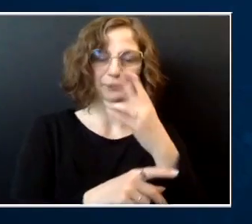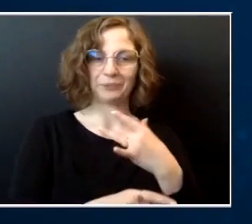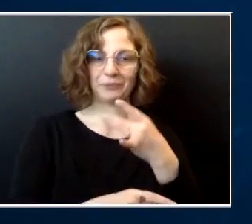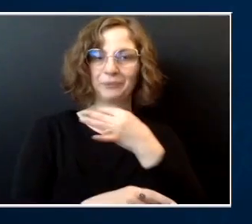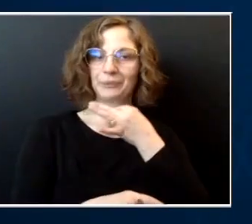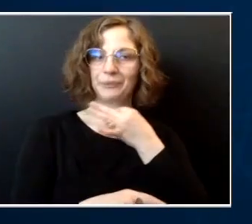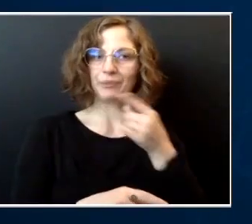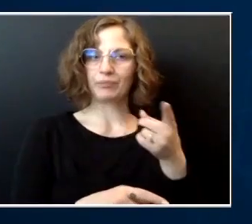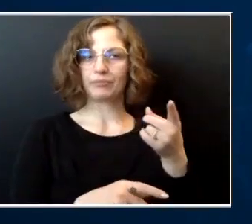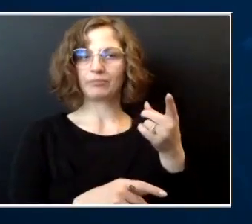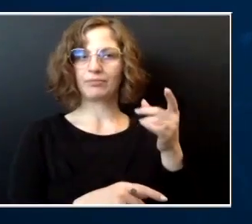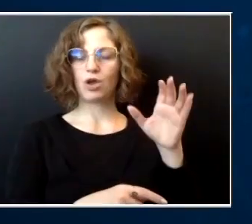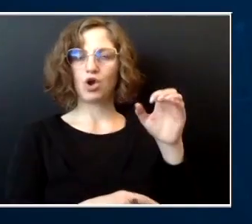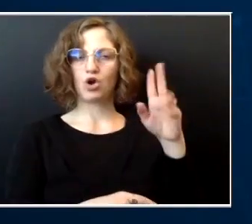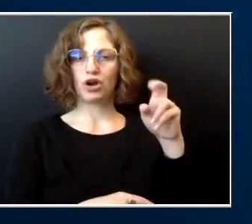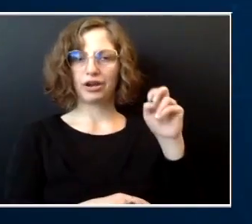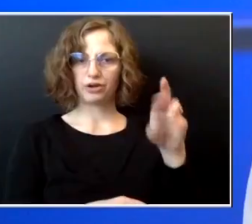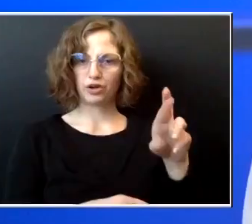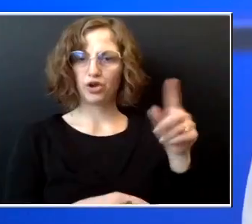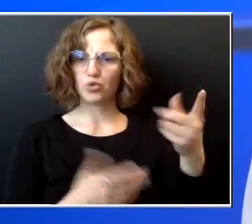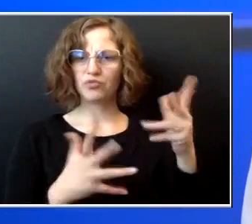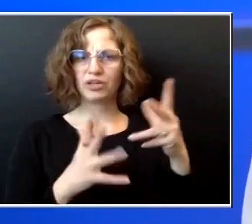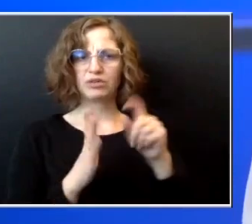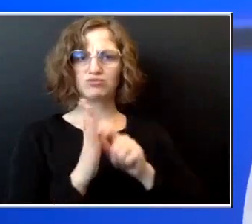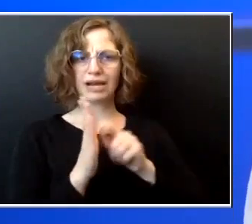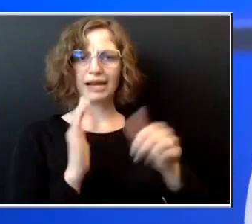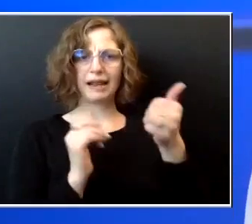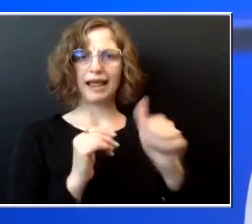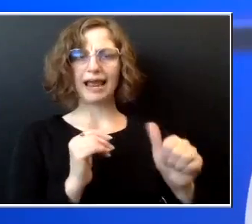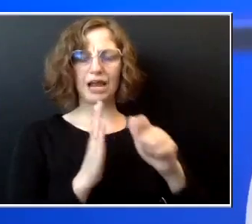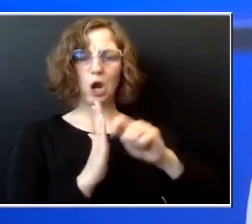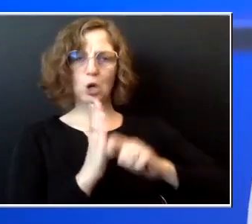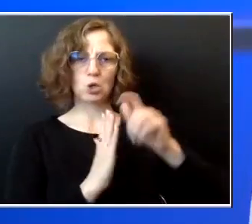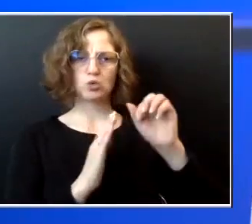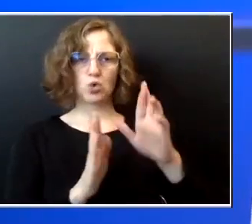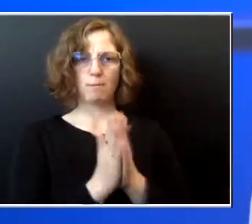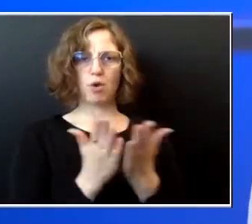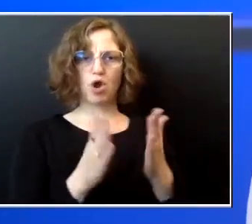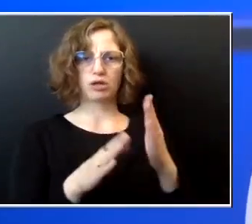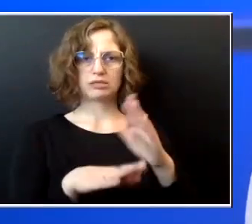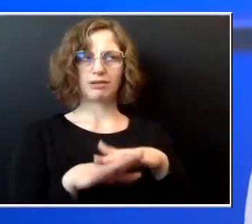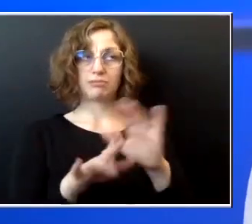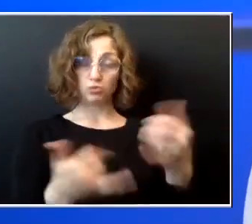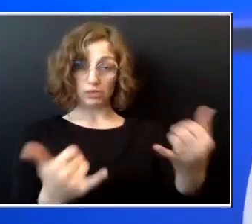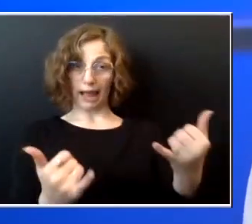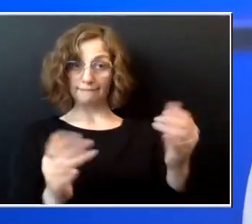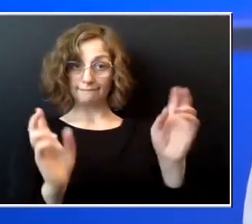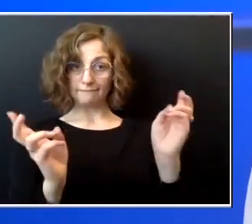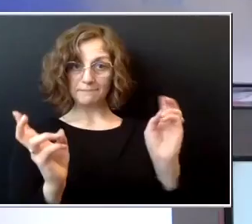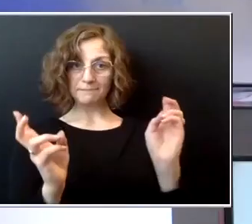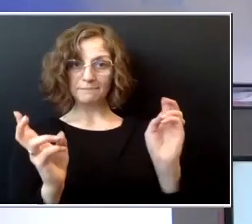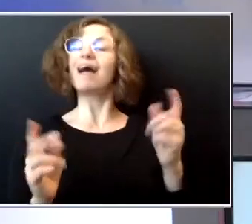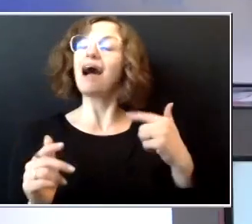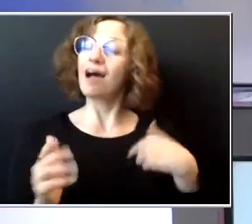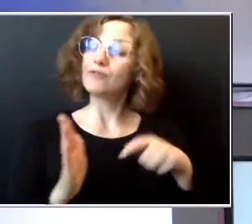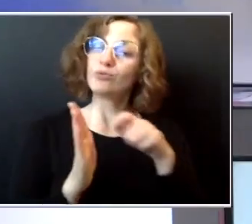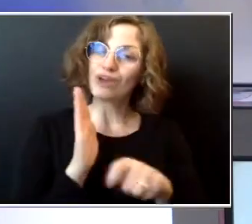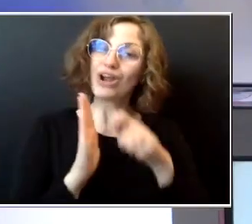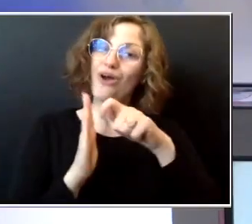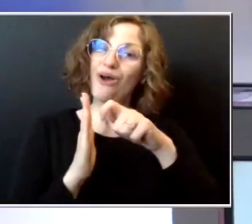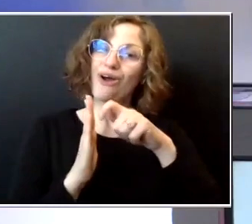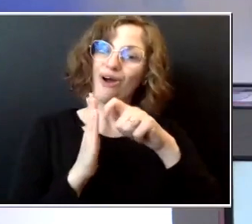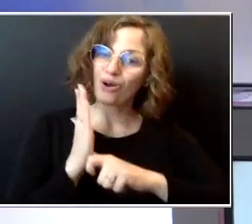topic. I've written articles and books, none on today's topic. So you're actually a fairly prolific writer.